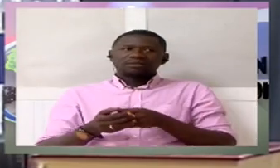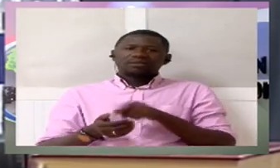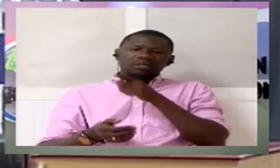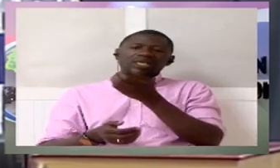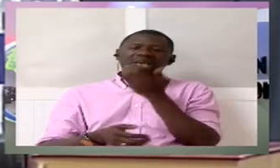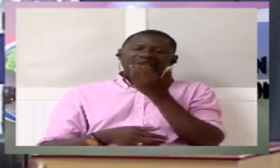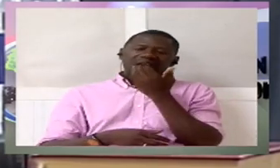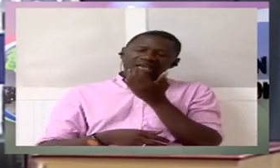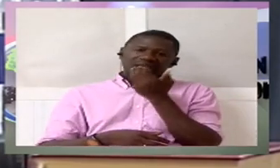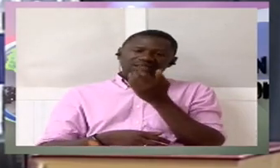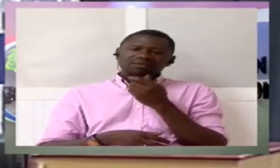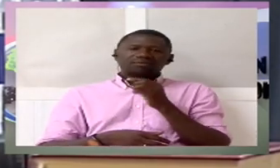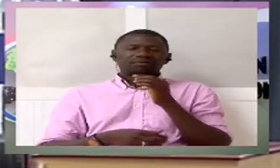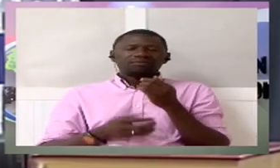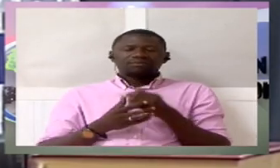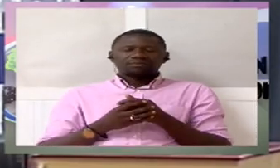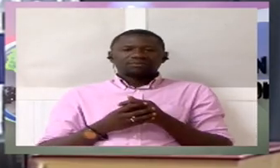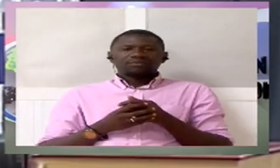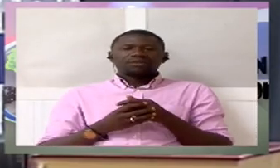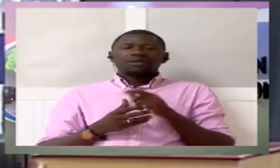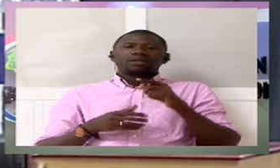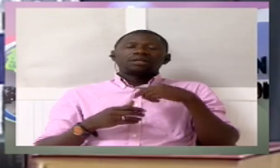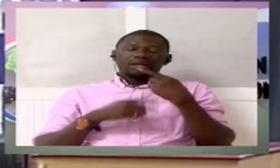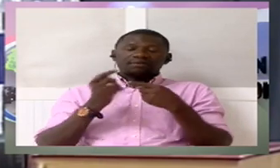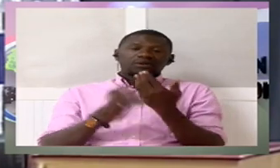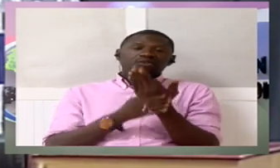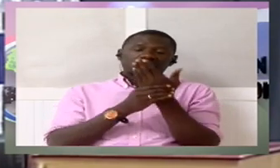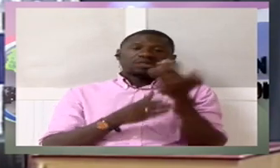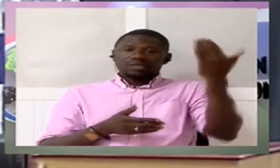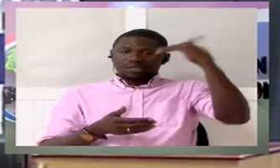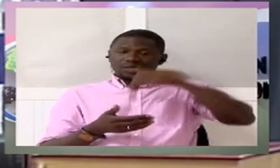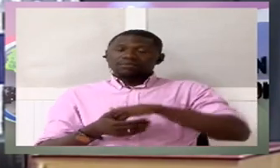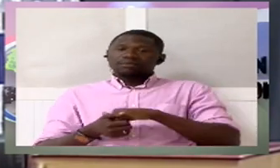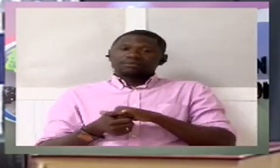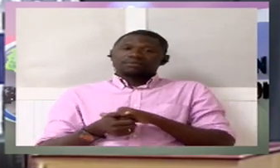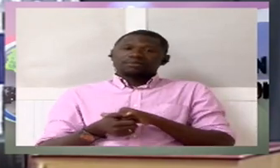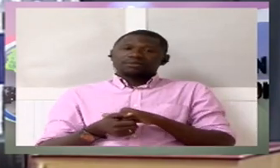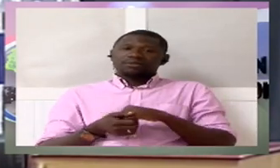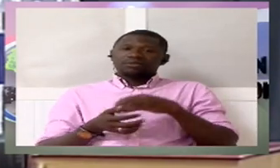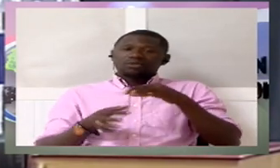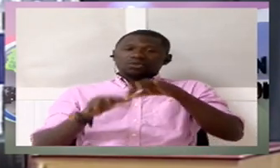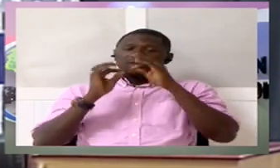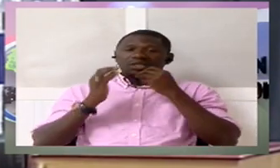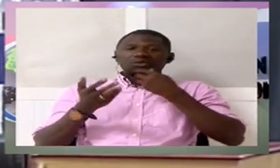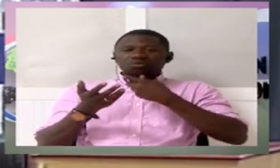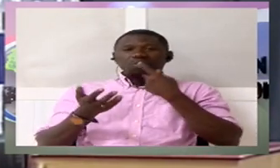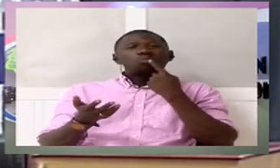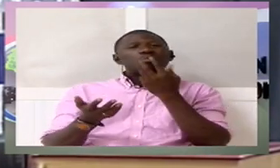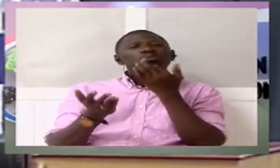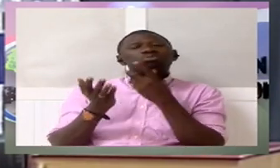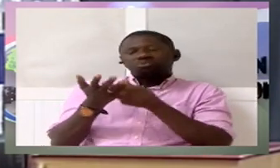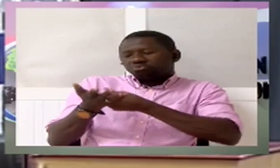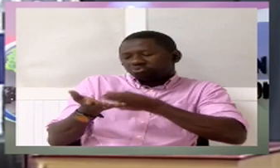ke. He ate. Yo then doctor ol nata. Then the doctors came. Ya yelota. They took his blood.